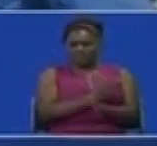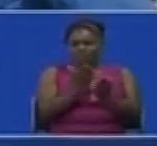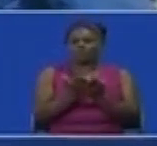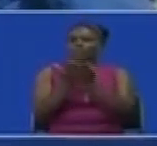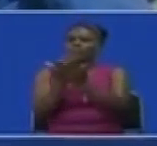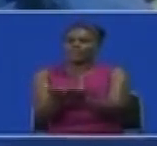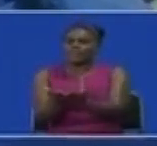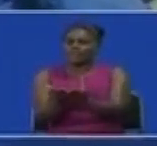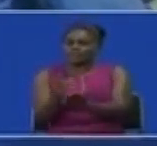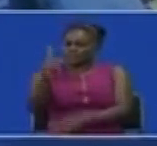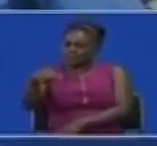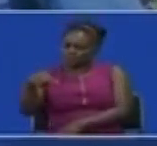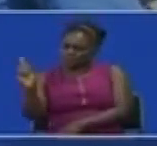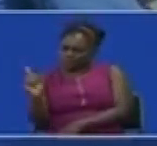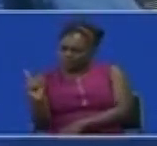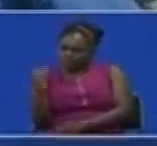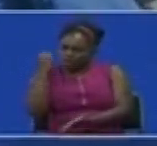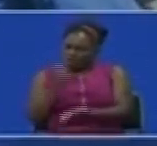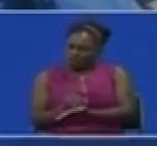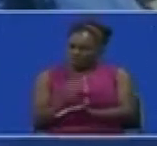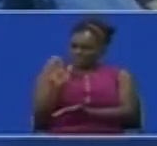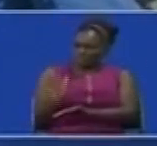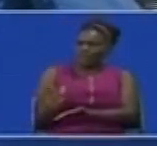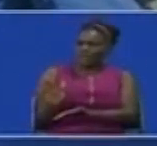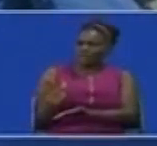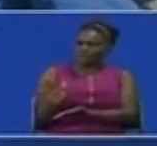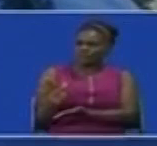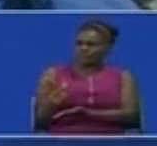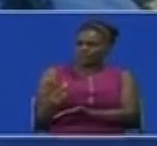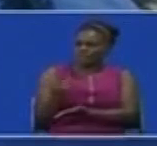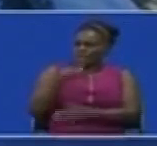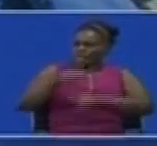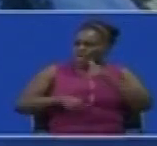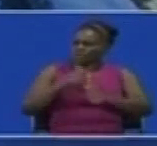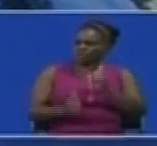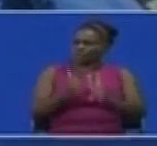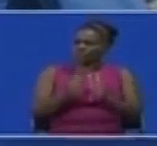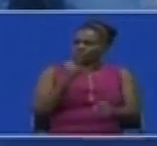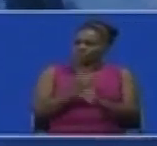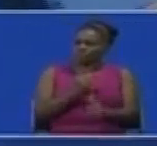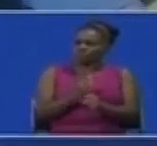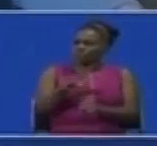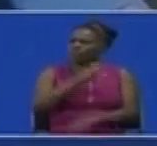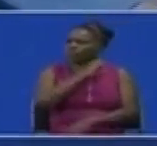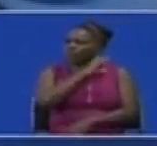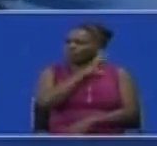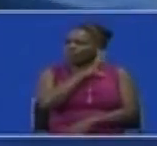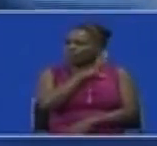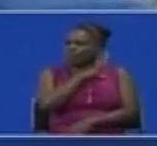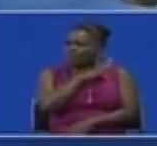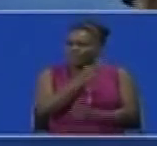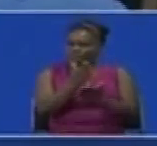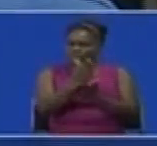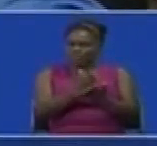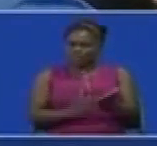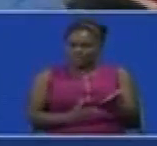forward. Absolutely. Did it pass through your office, your assembly, and what action did you take? Did you raise the red flag? These are some of